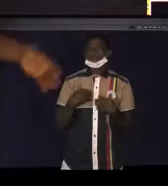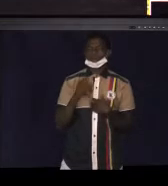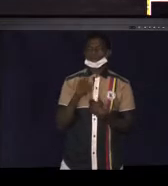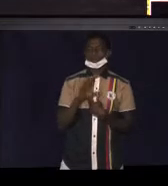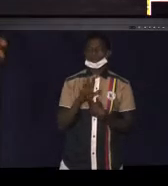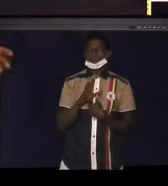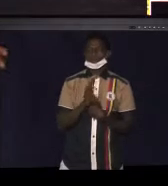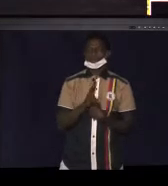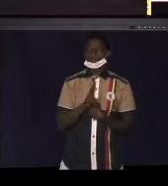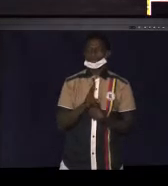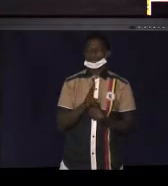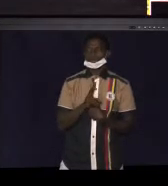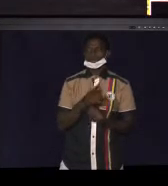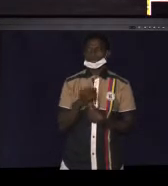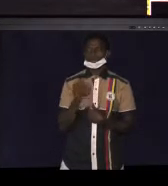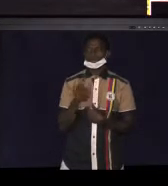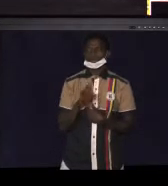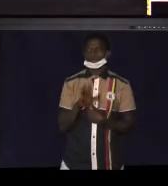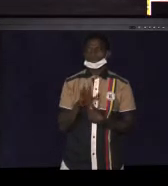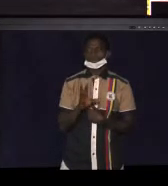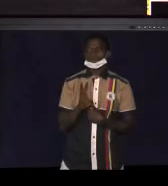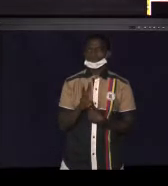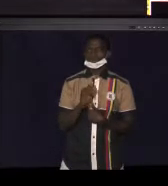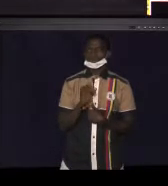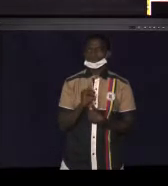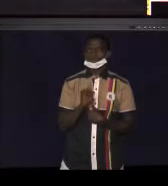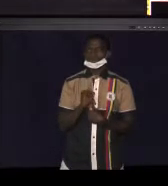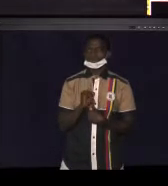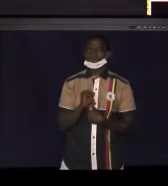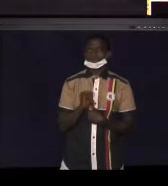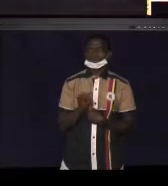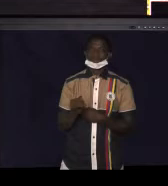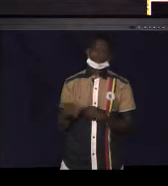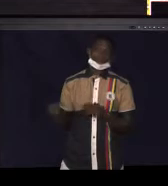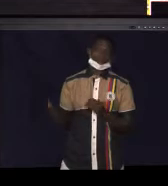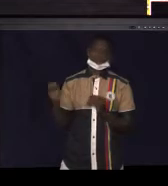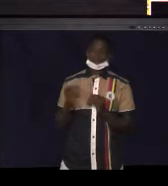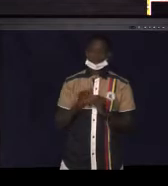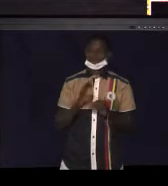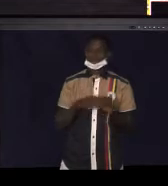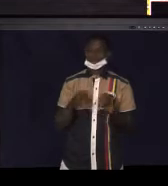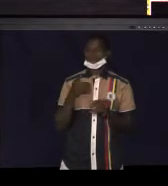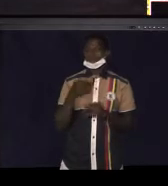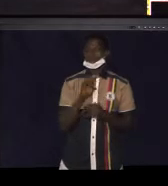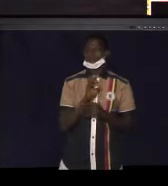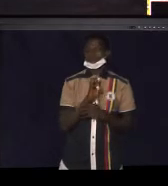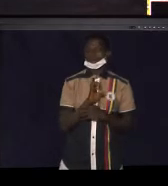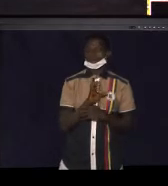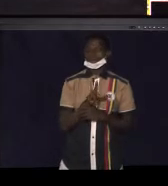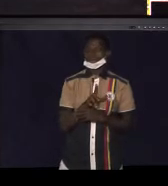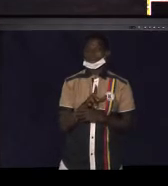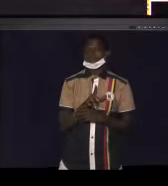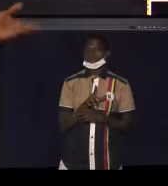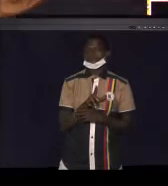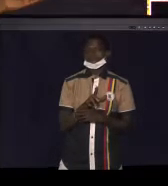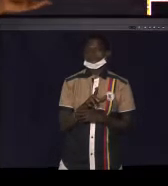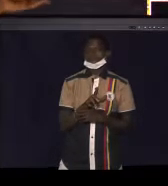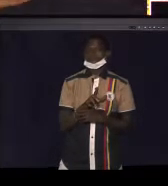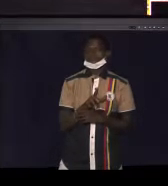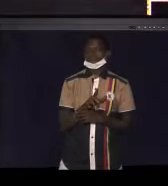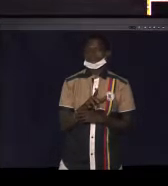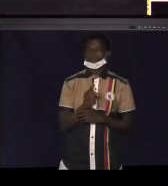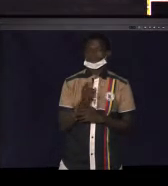have 152, and 152 is already in excess of 100 centiliters, because